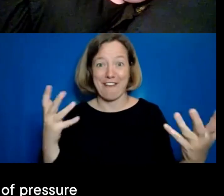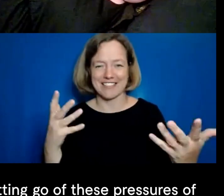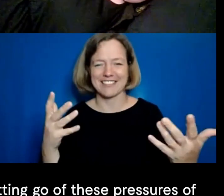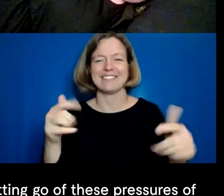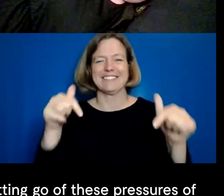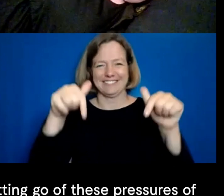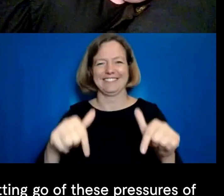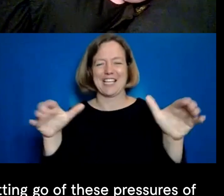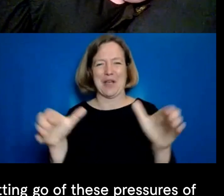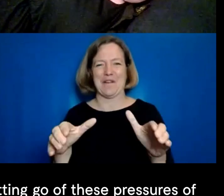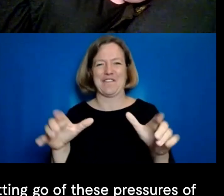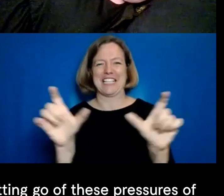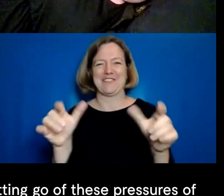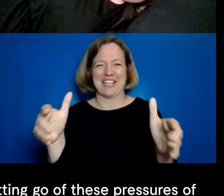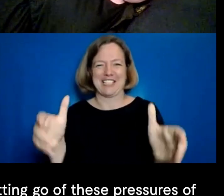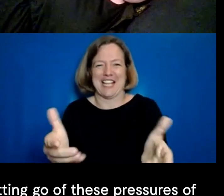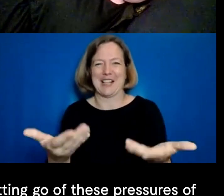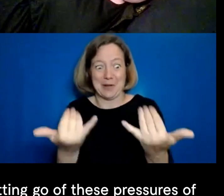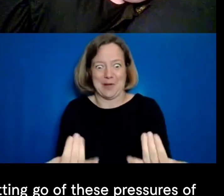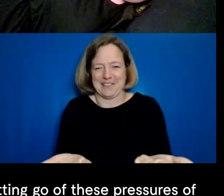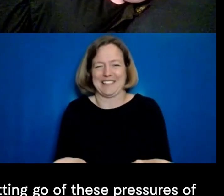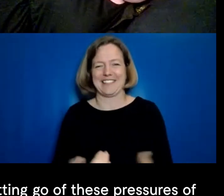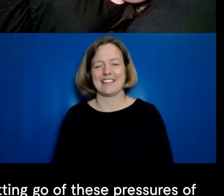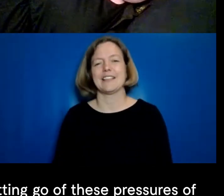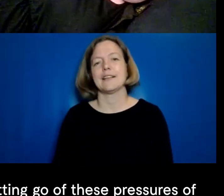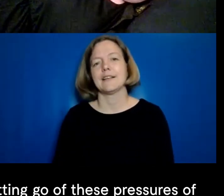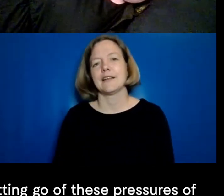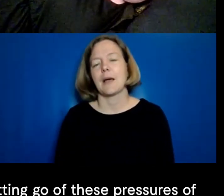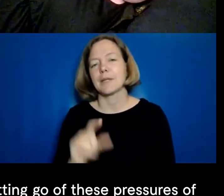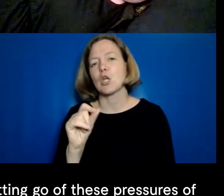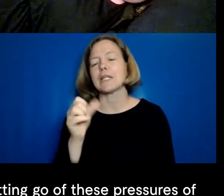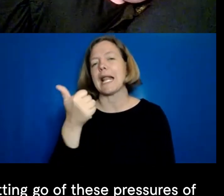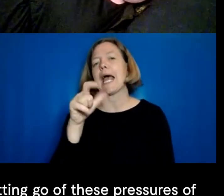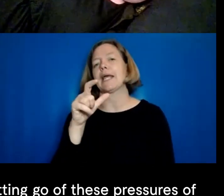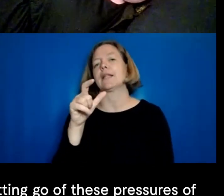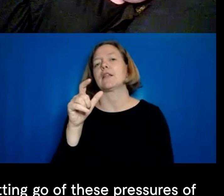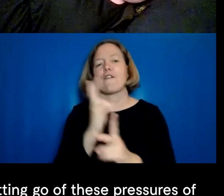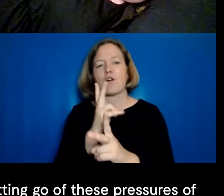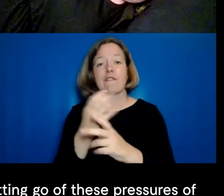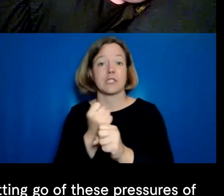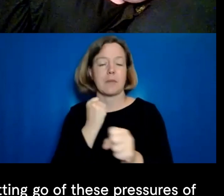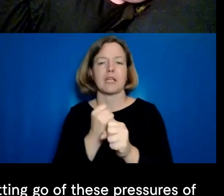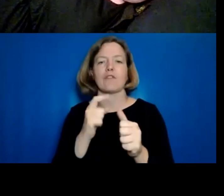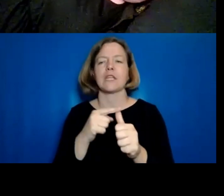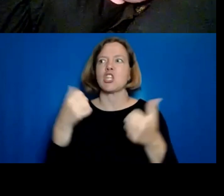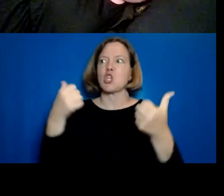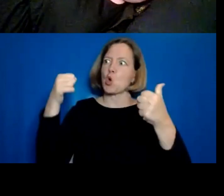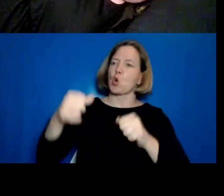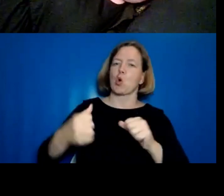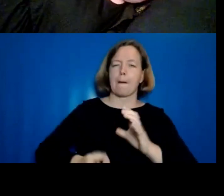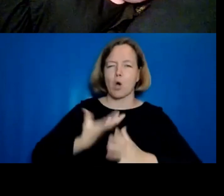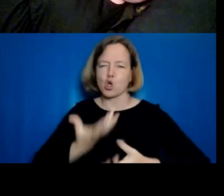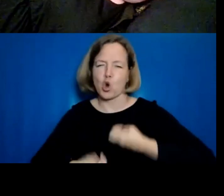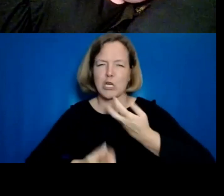things. And I think some of it is just letting go of these pressures of productivity and